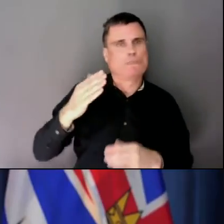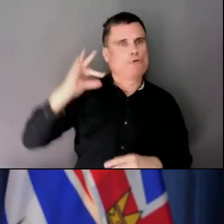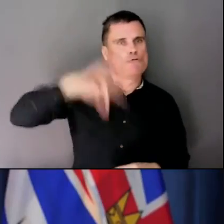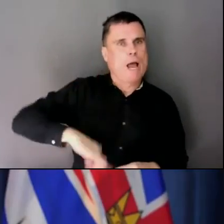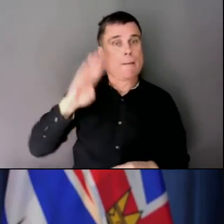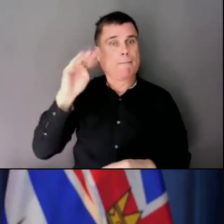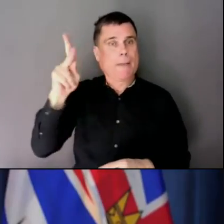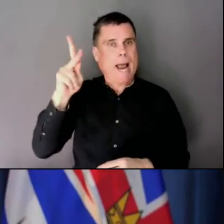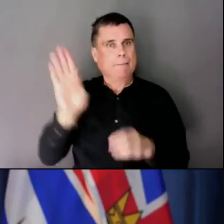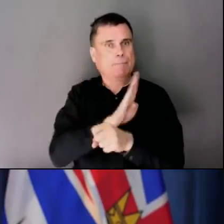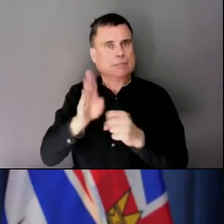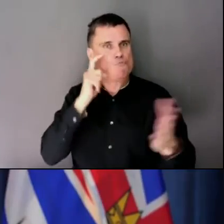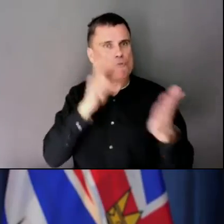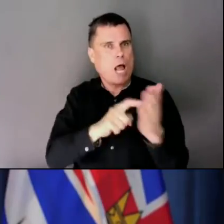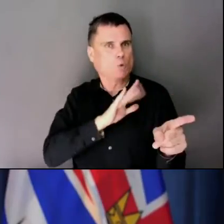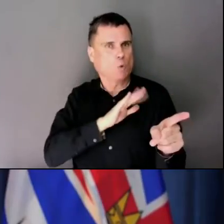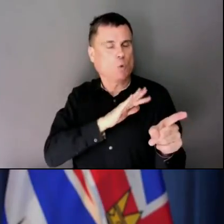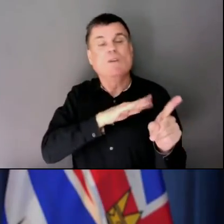by COVID-19.